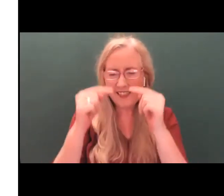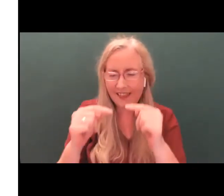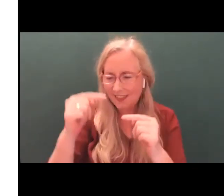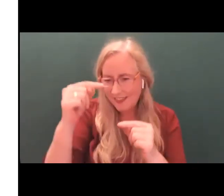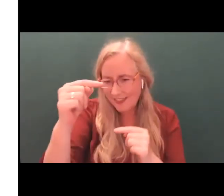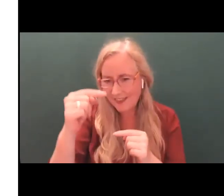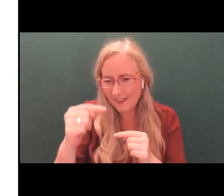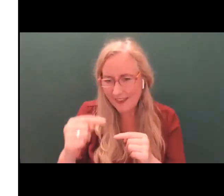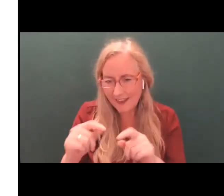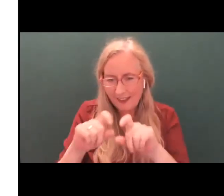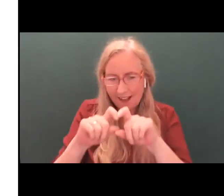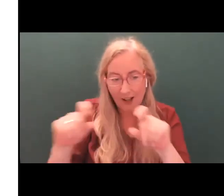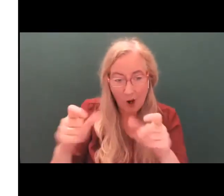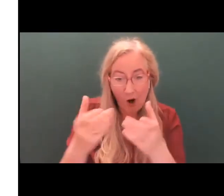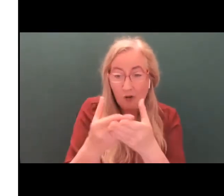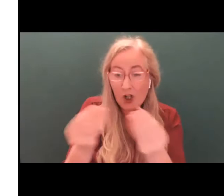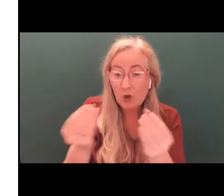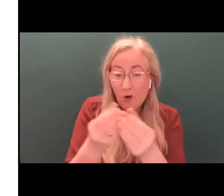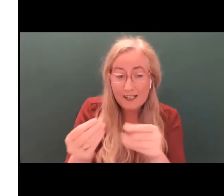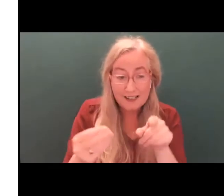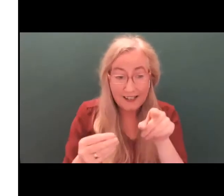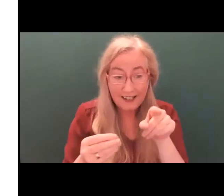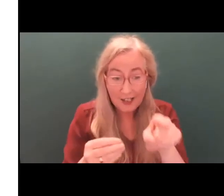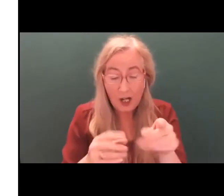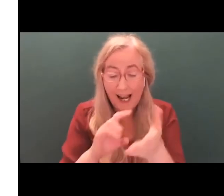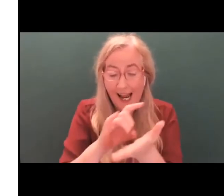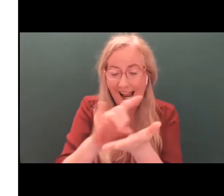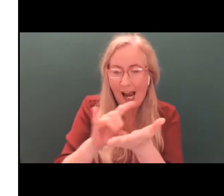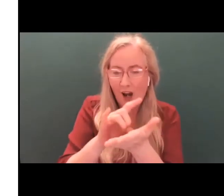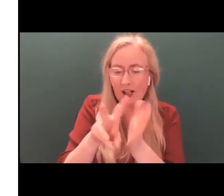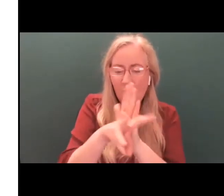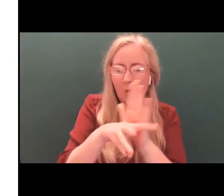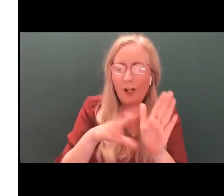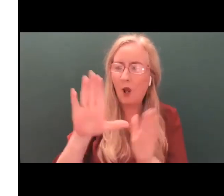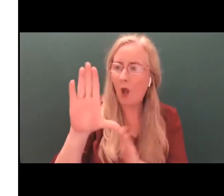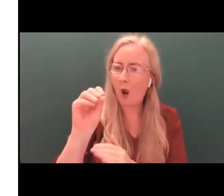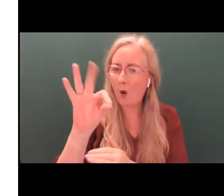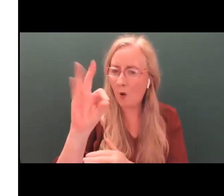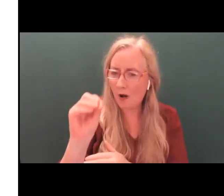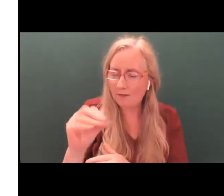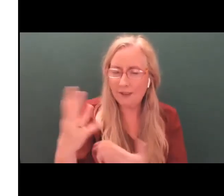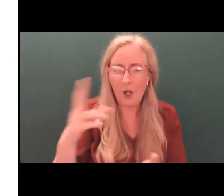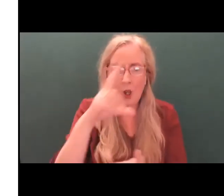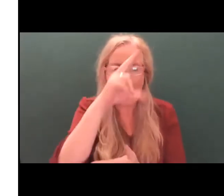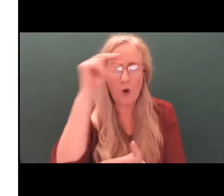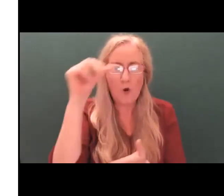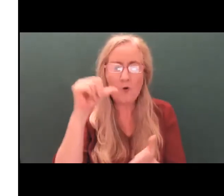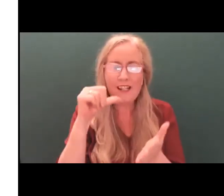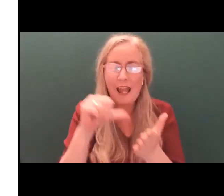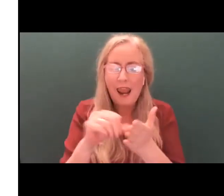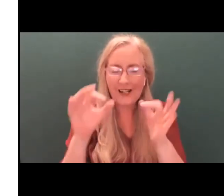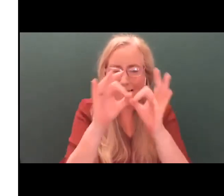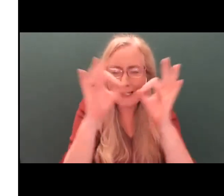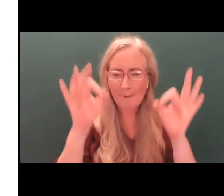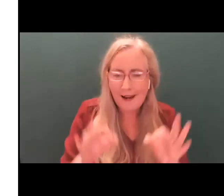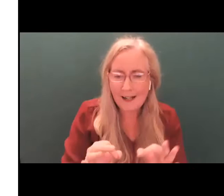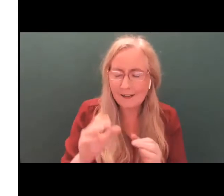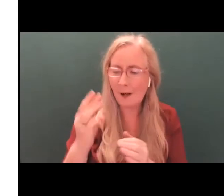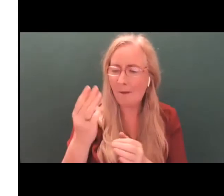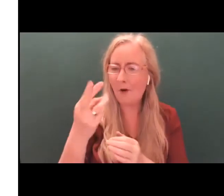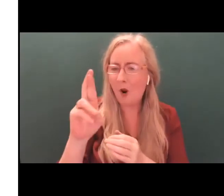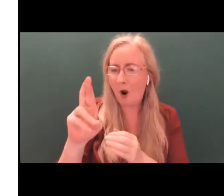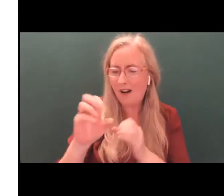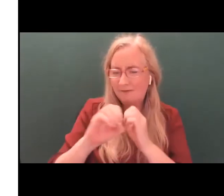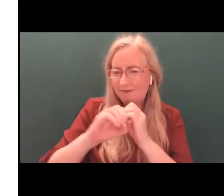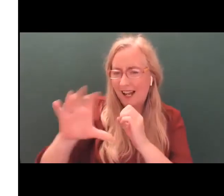branded resources. So this is where you'll find Heritage Week logos, newsletter templates, a press release template if you're going out